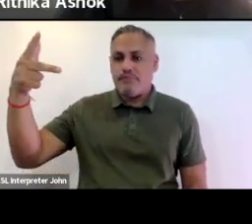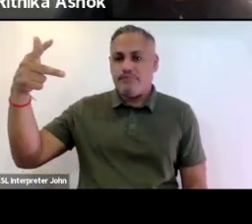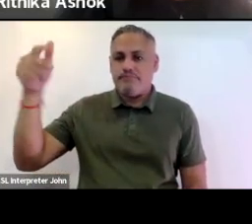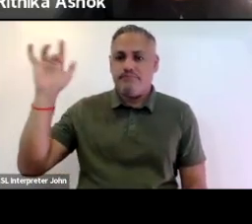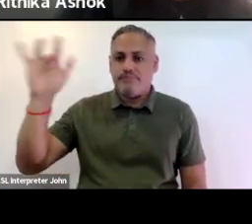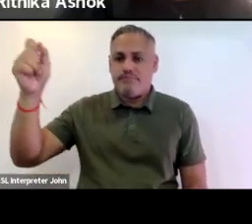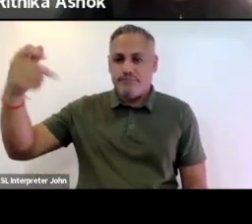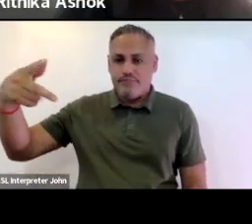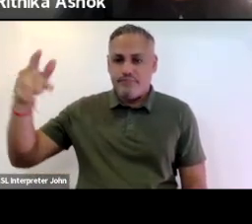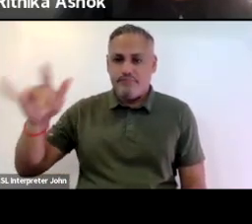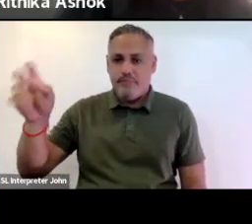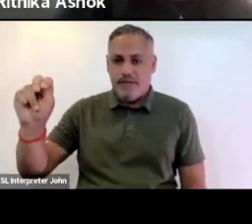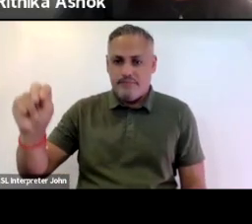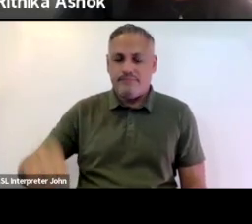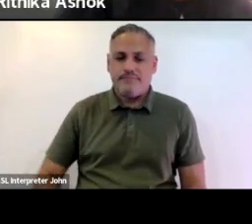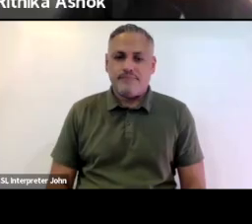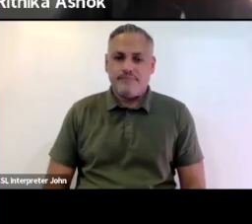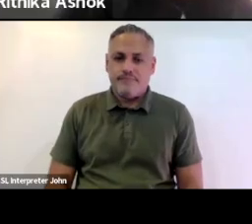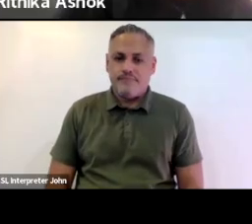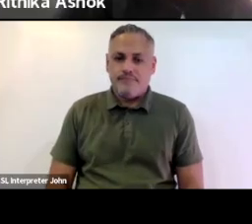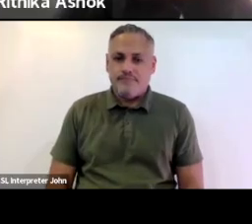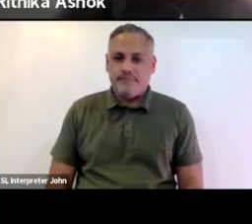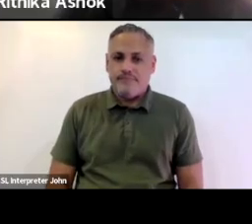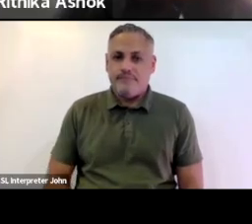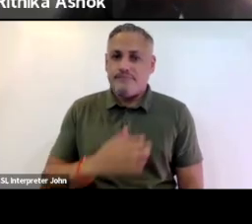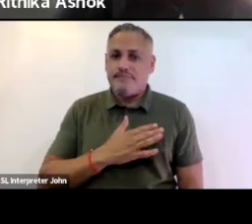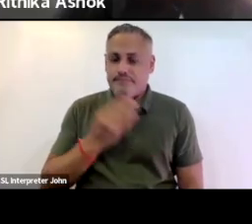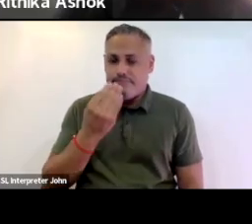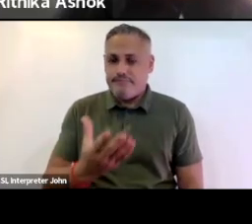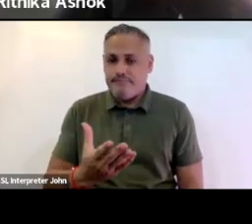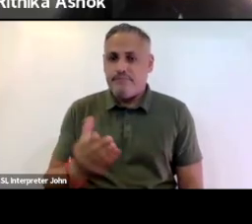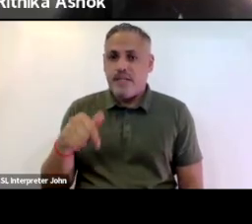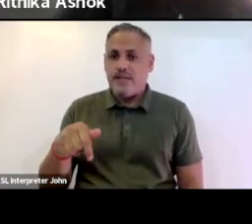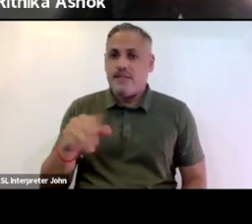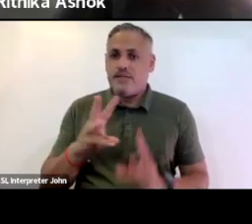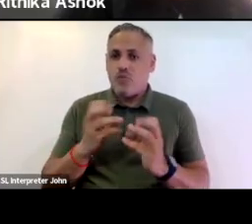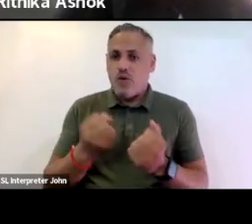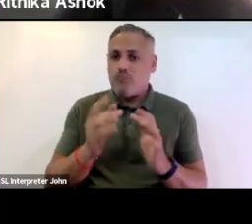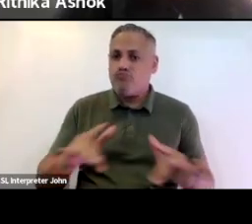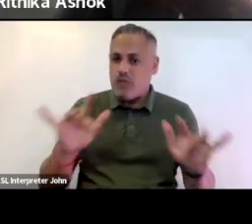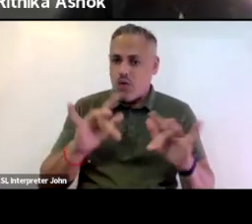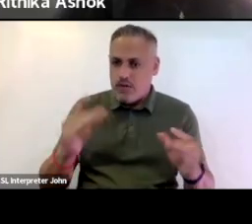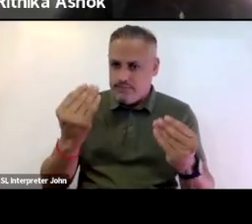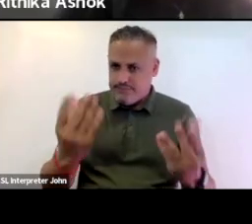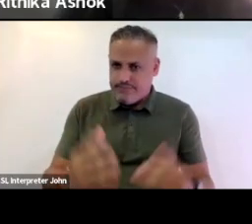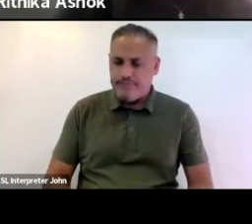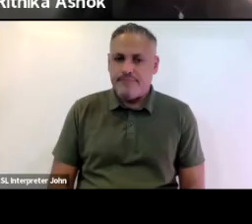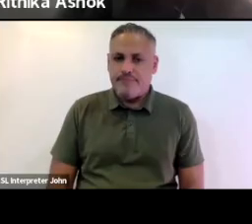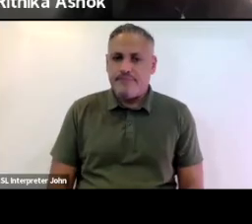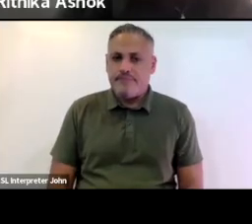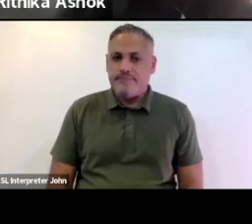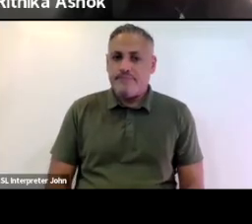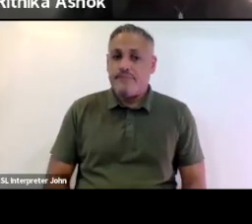of your video screen to pin. Please also note that this webinar is being recorded. The